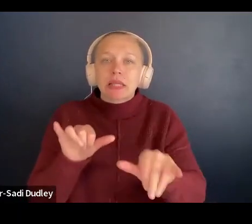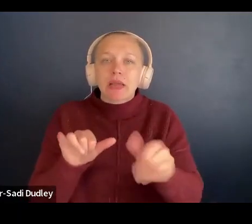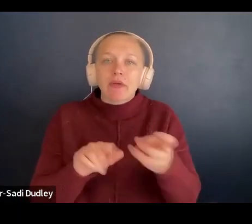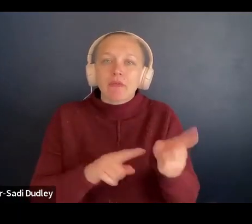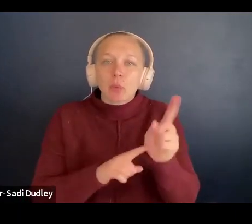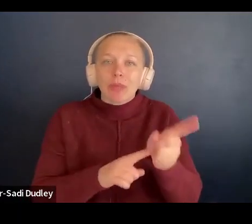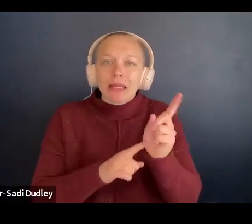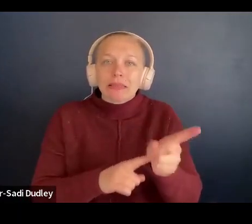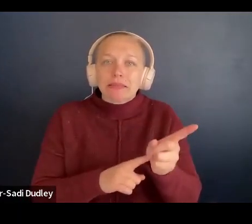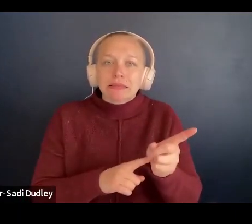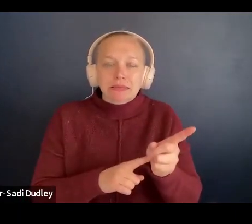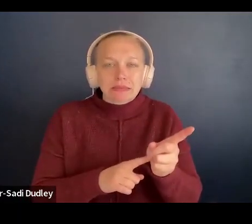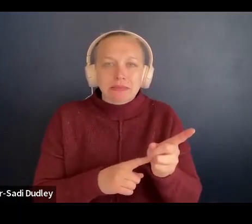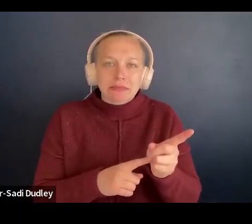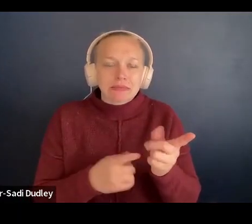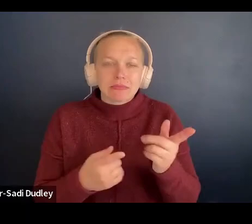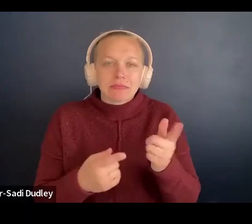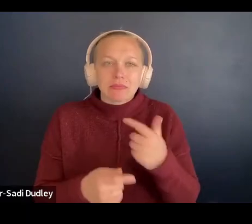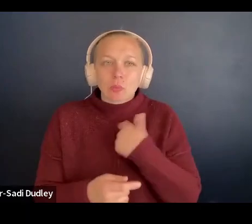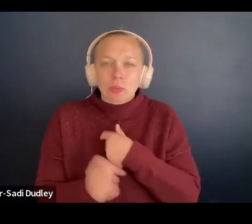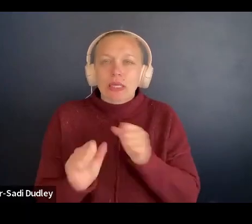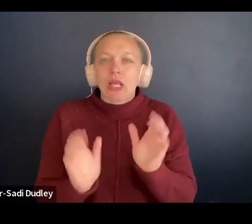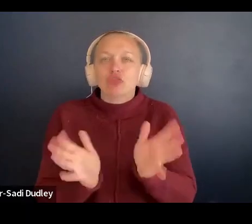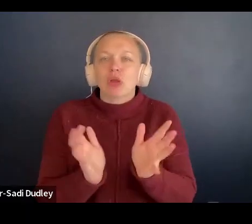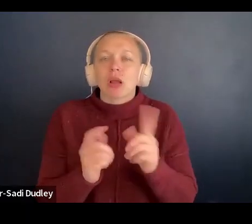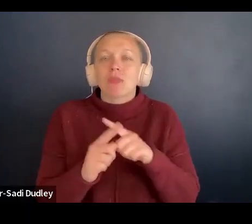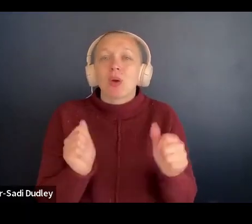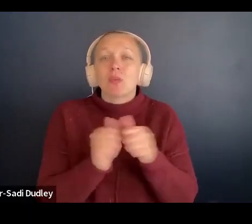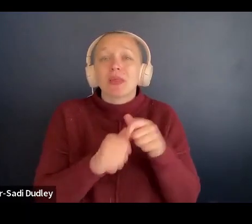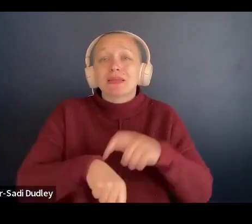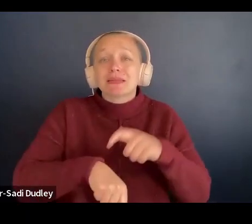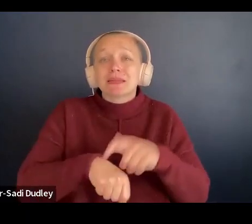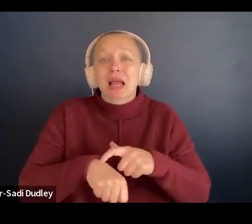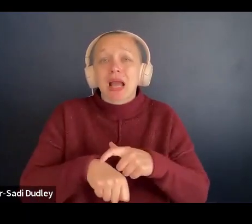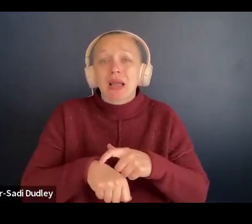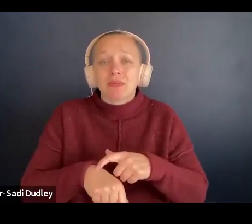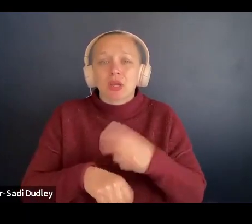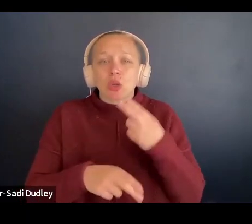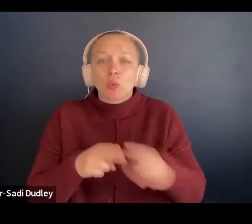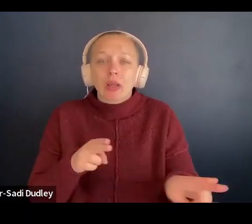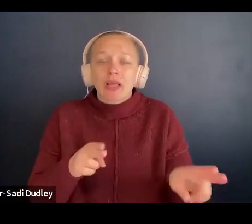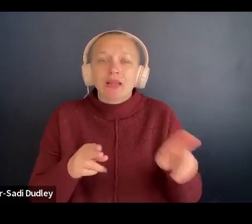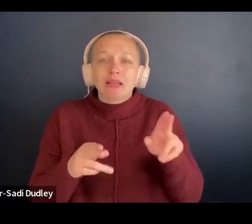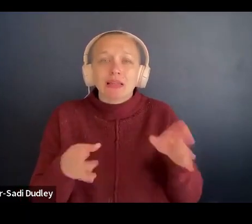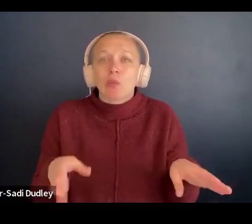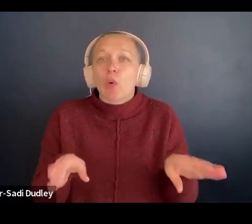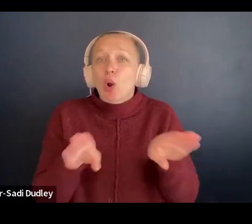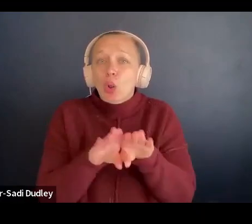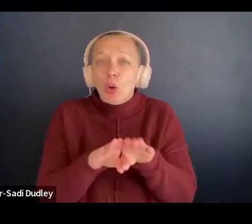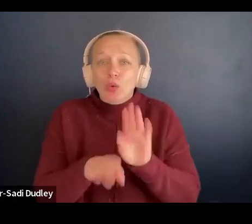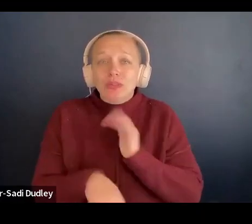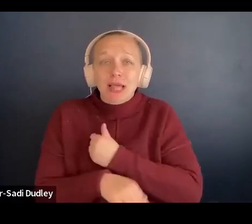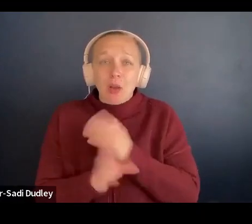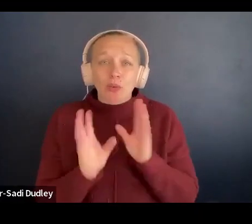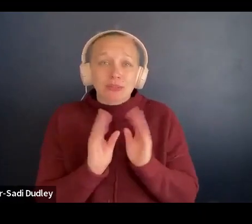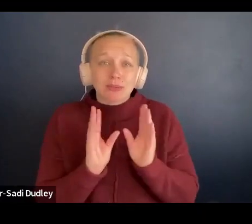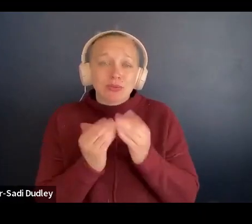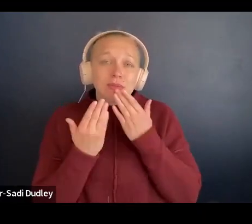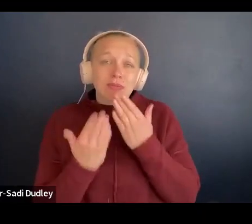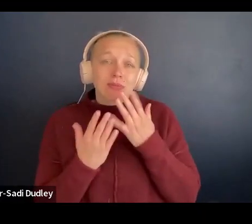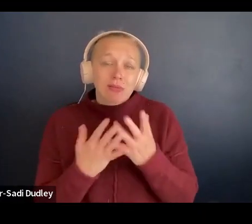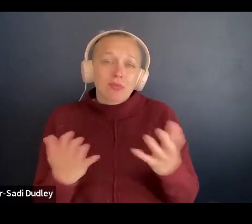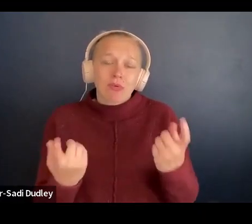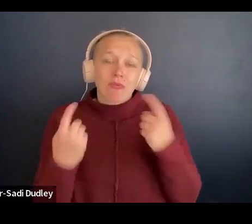a little bit afterward, we can chat some more. But for time's sake, I'm just going to close up the session. So thank you all